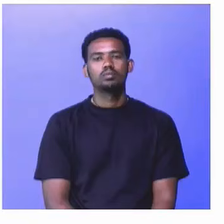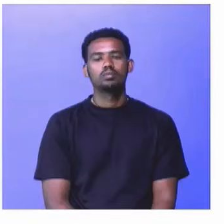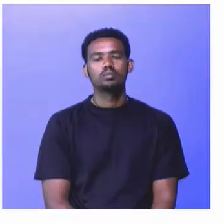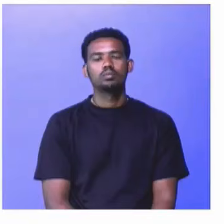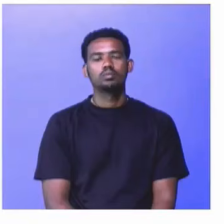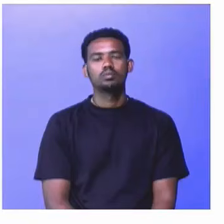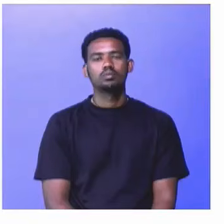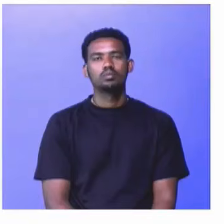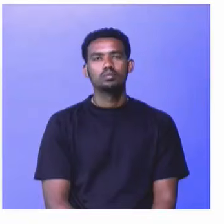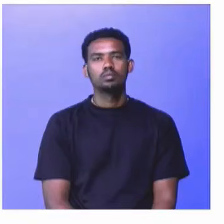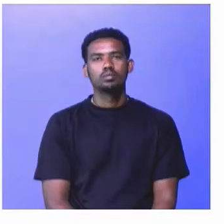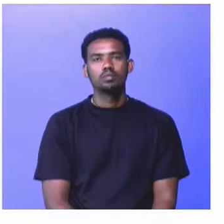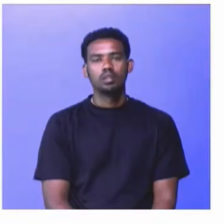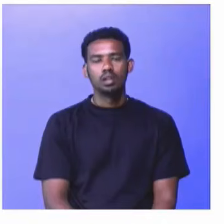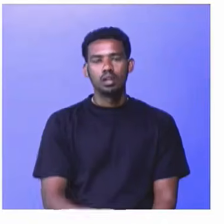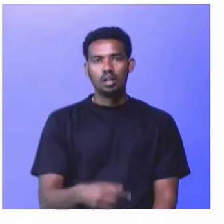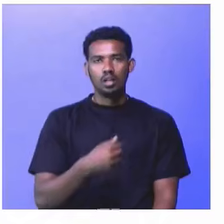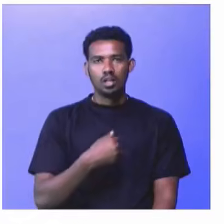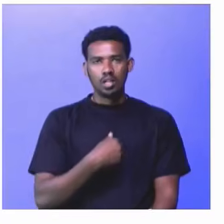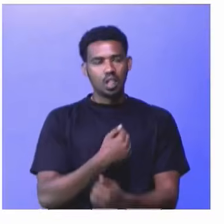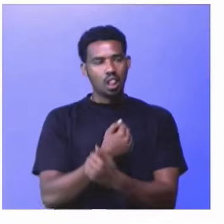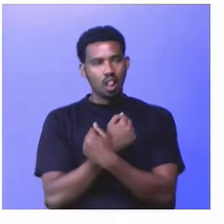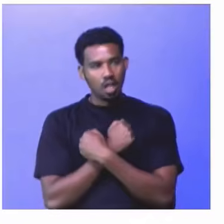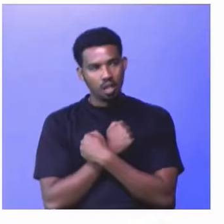I, full stop, love